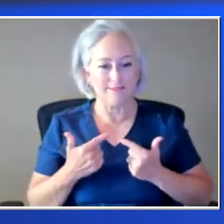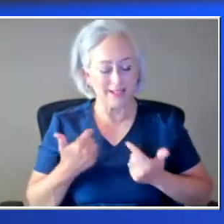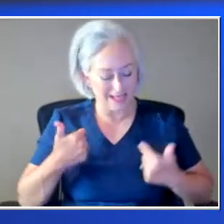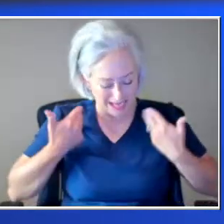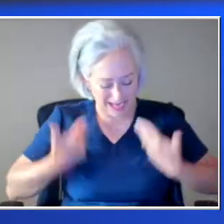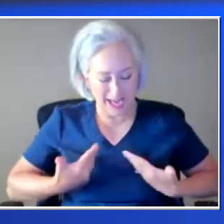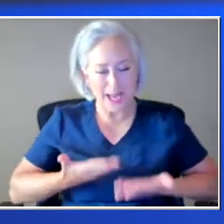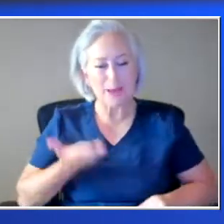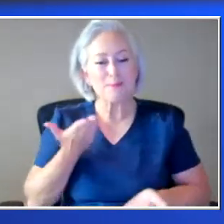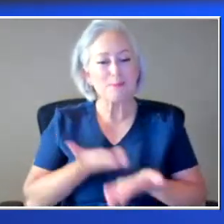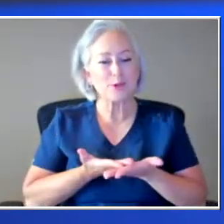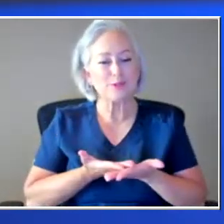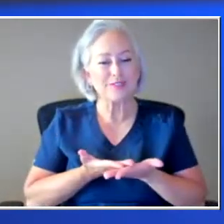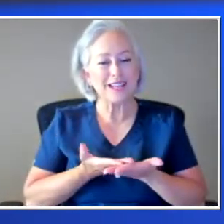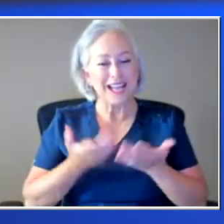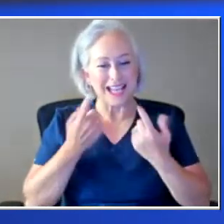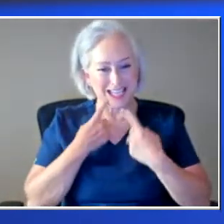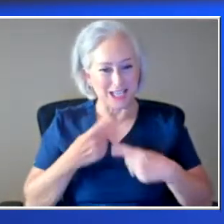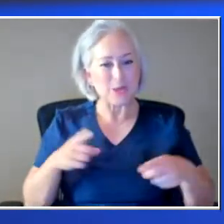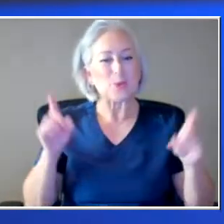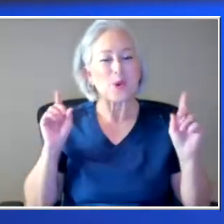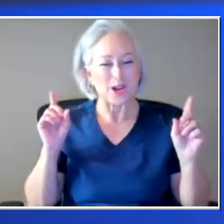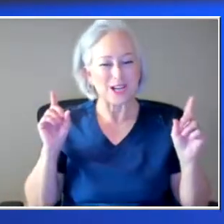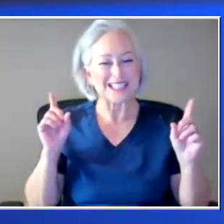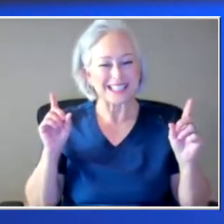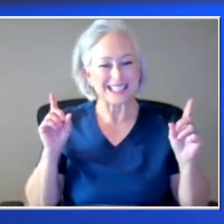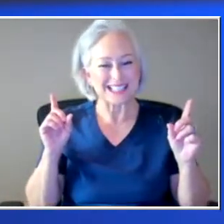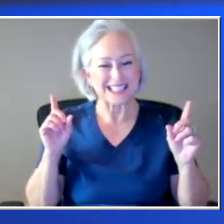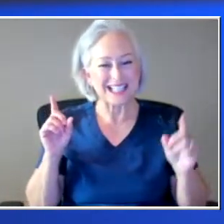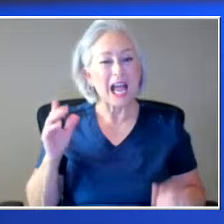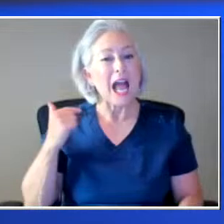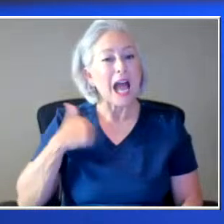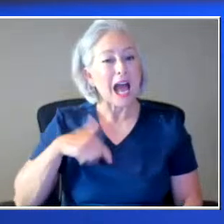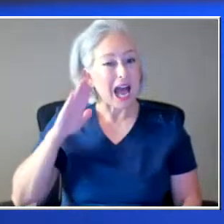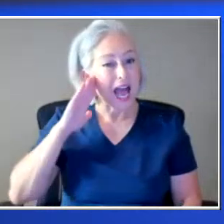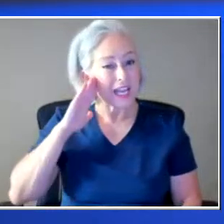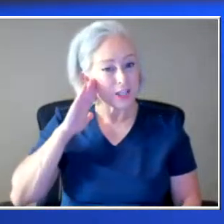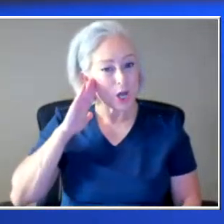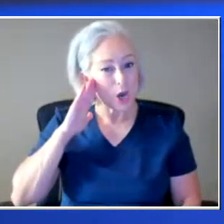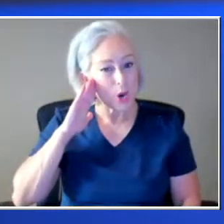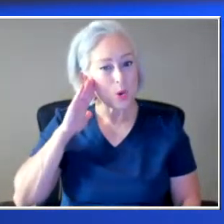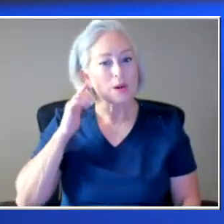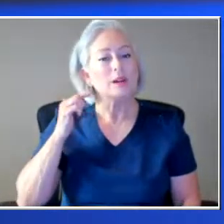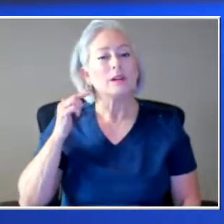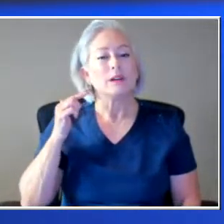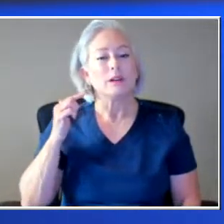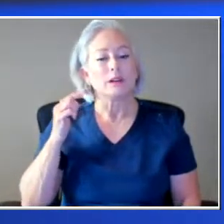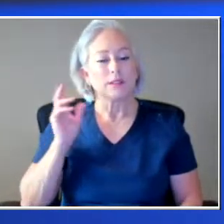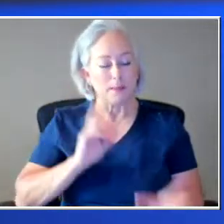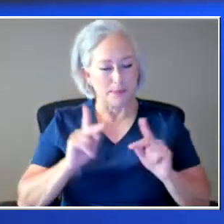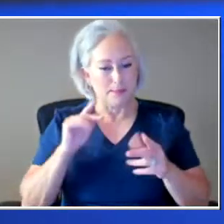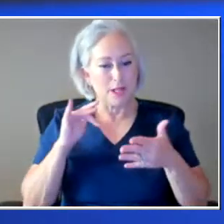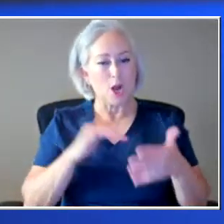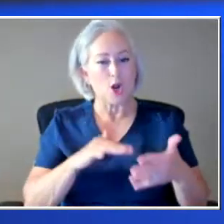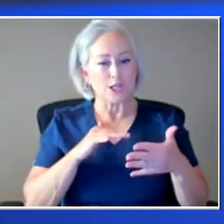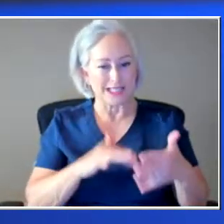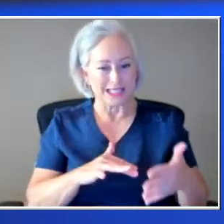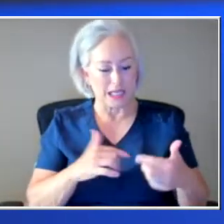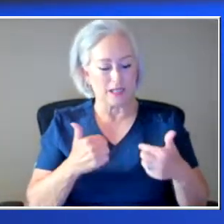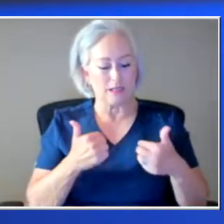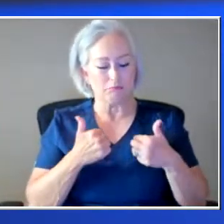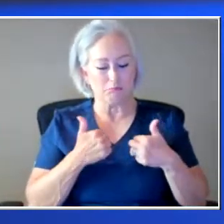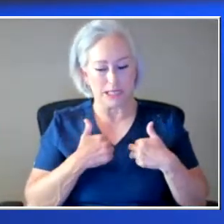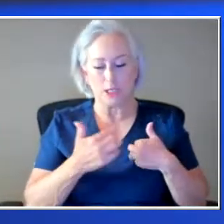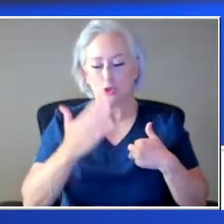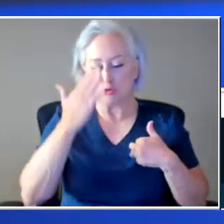it works. It's working. I know that I am what's being studied so they can tell other patients, okay, yeah,